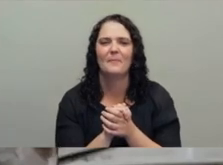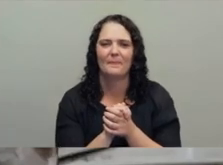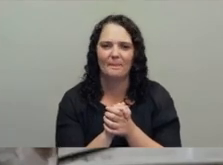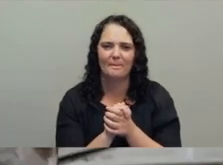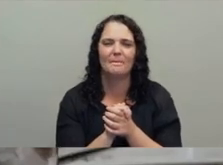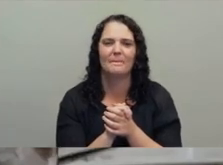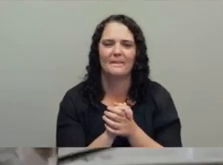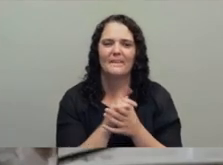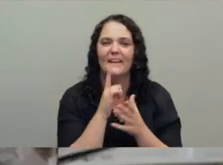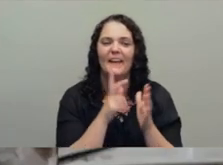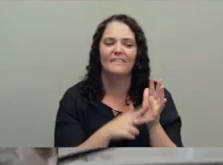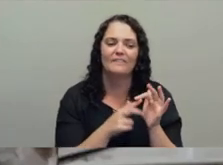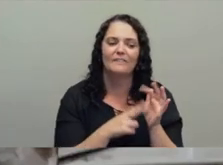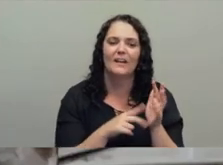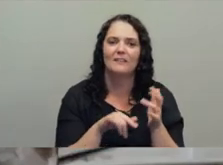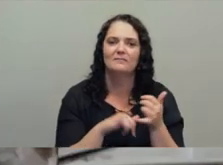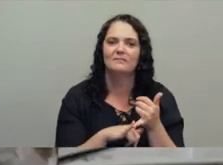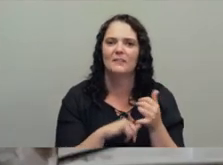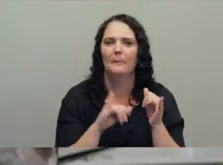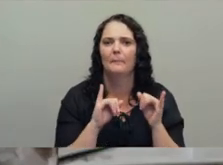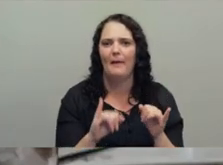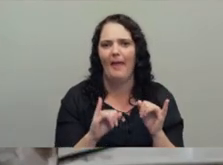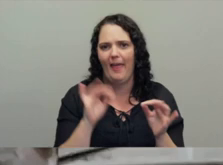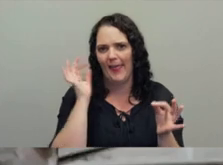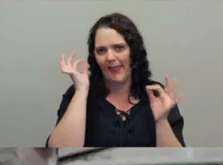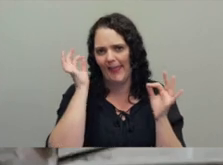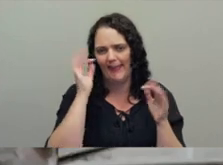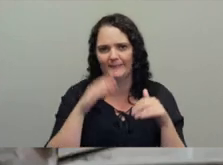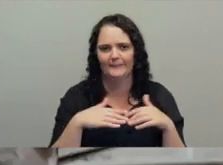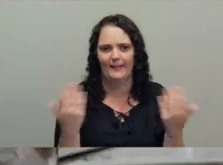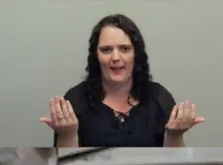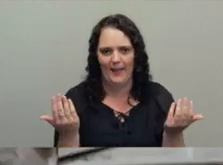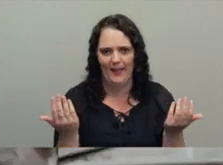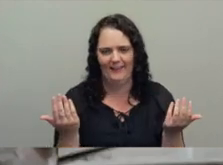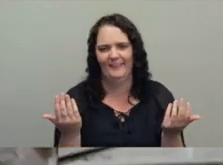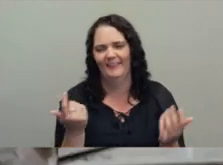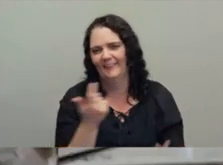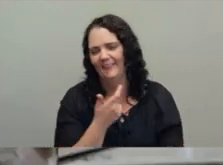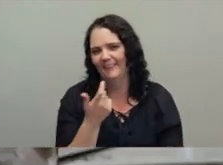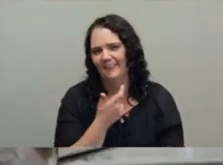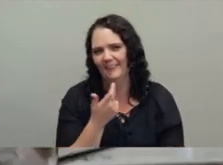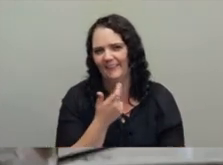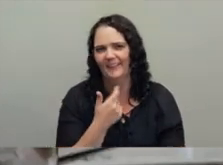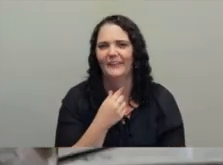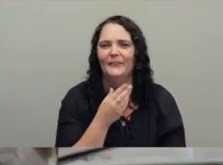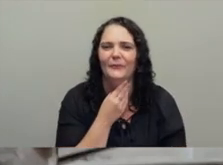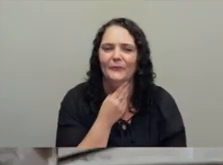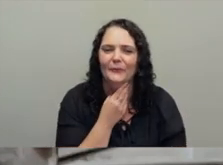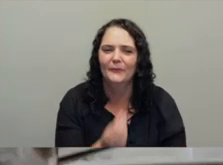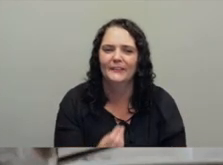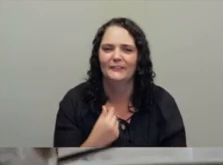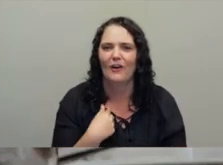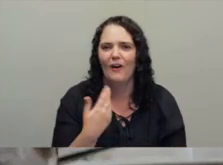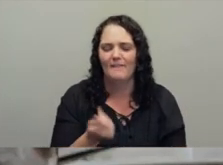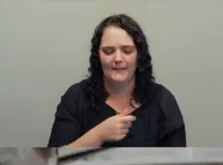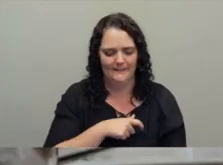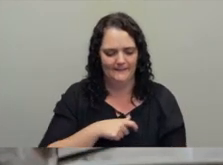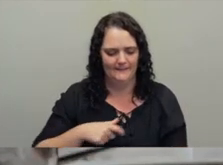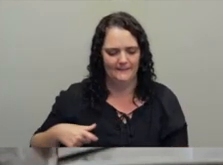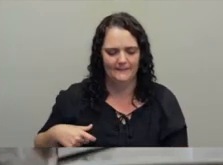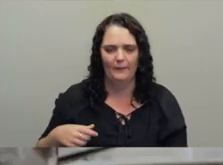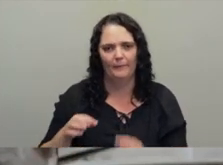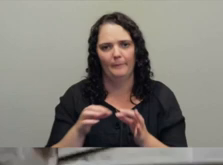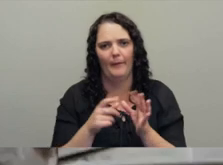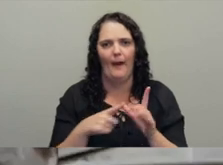is freedom. Okay, I see that comment, and I wish I was wearing a t-shirt that said that right now, because that is